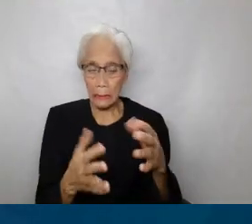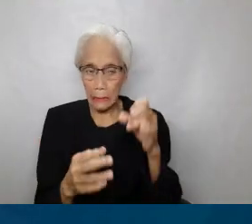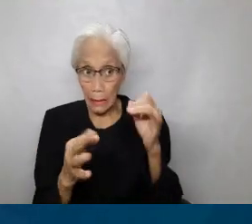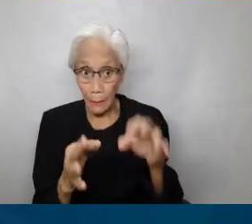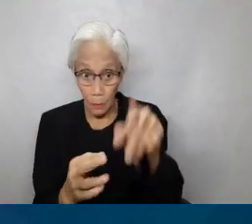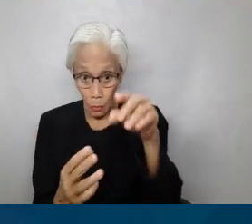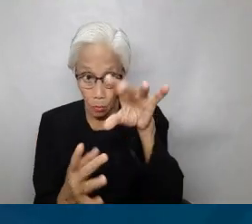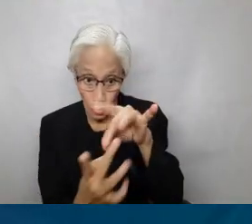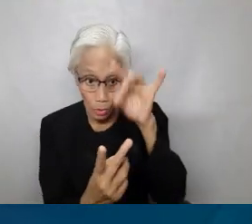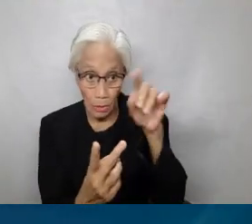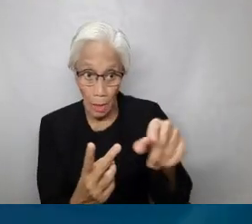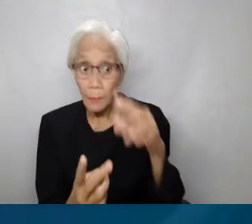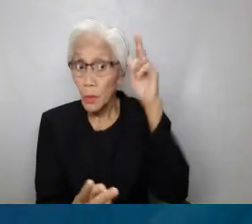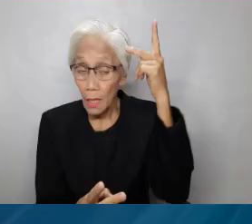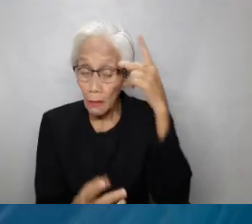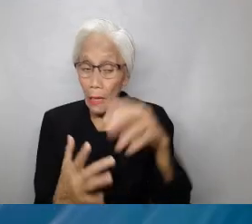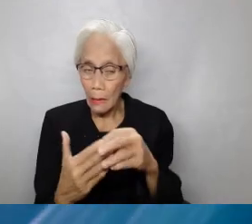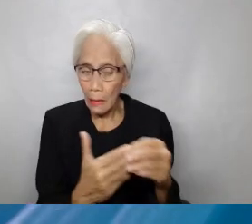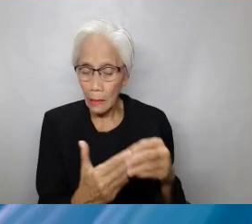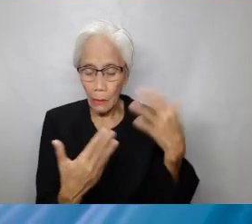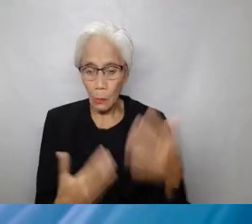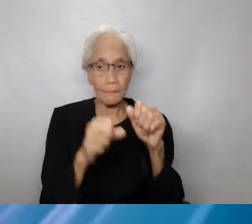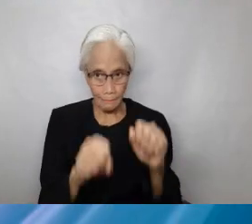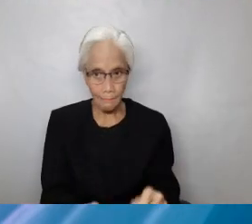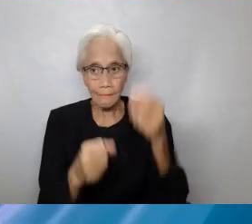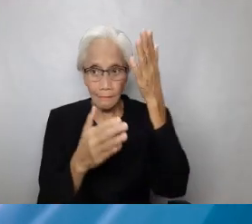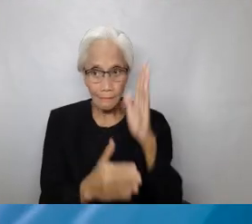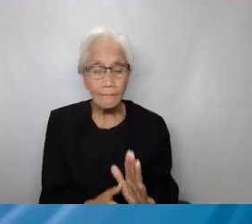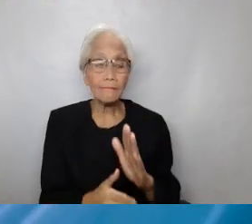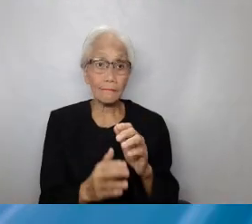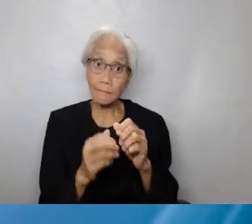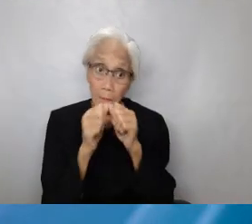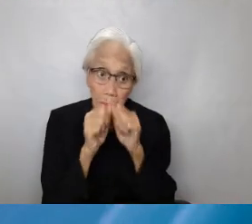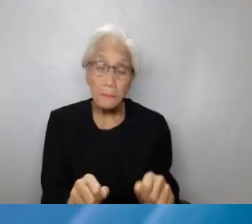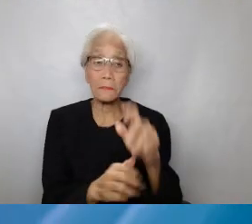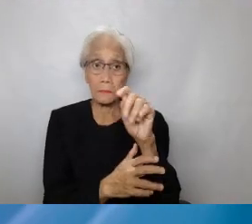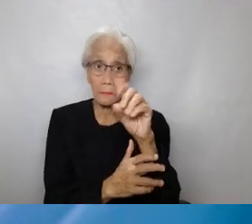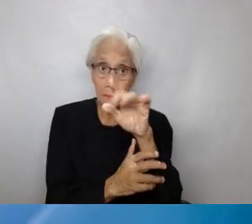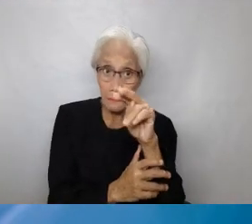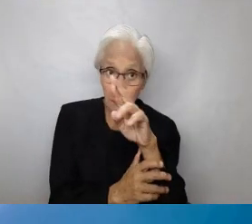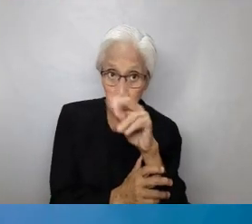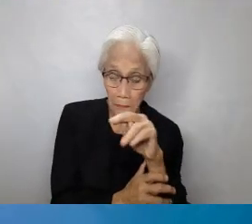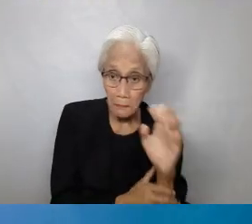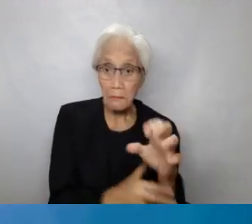ganyan ang pinili mong political leader. May God bless us with tolerance,